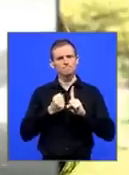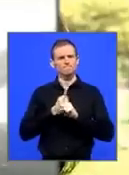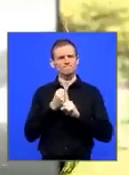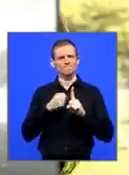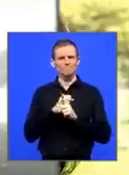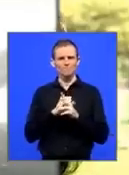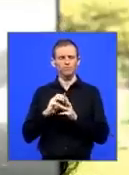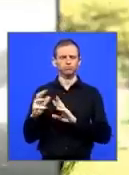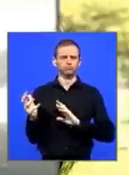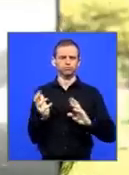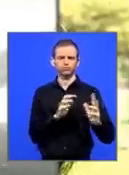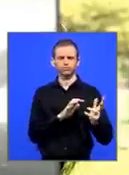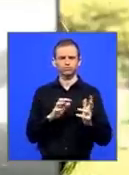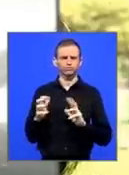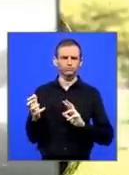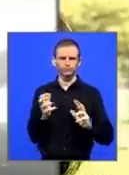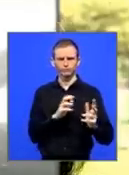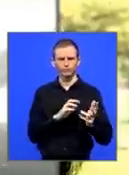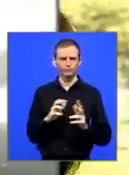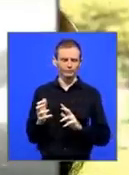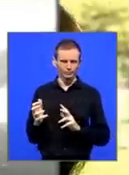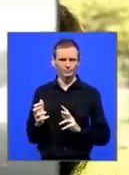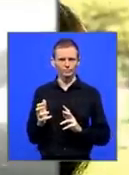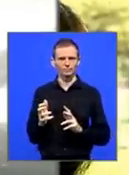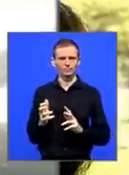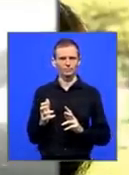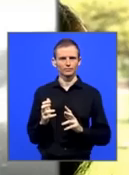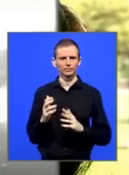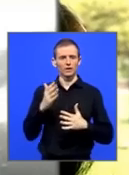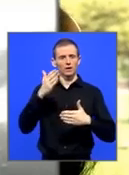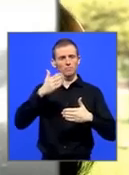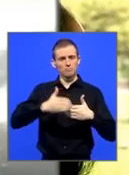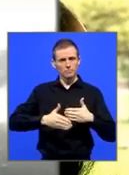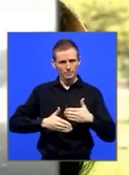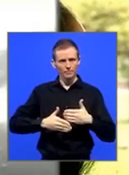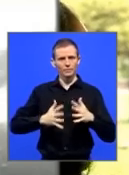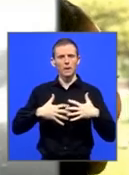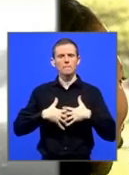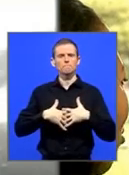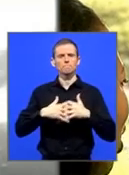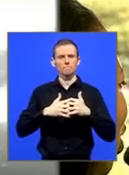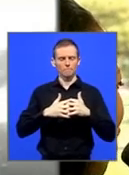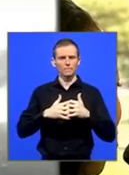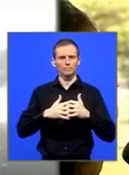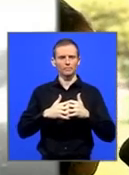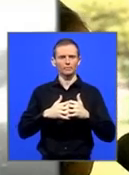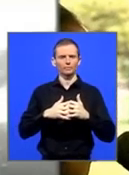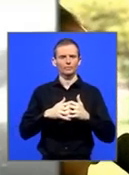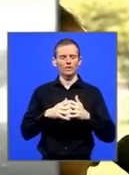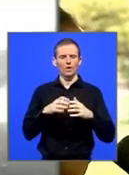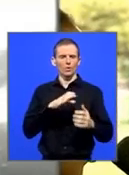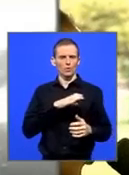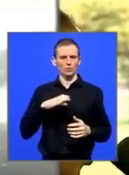for more than 1 year, we established a commission of truth and friendship with Indonesia. And we've got a picture that we